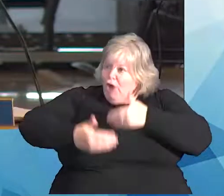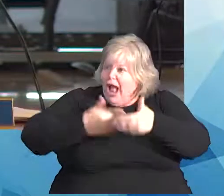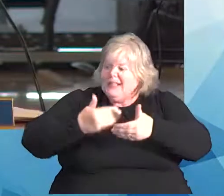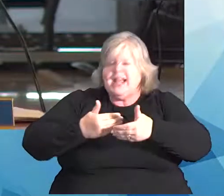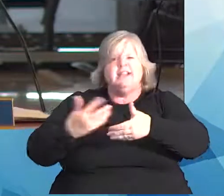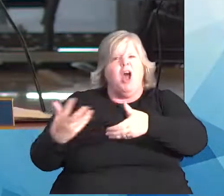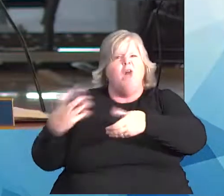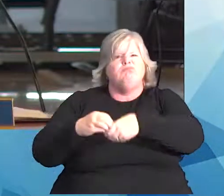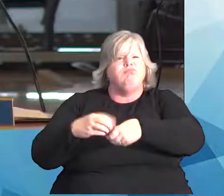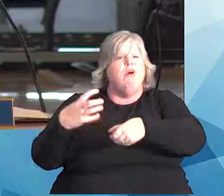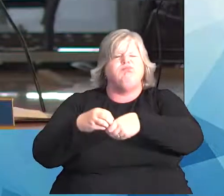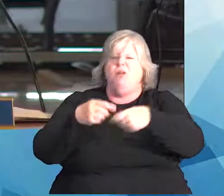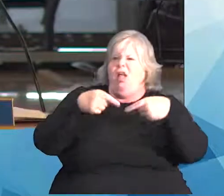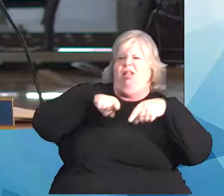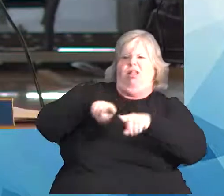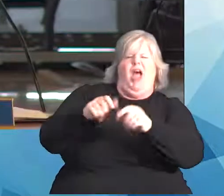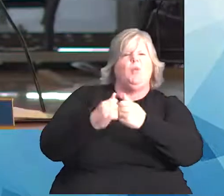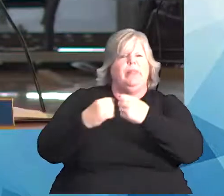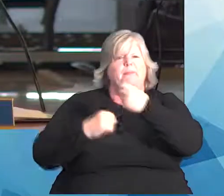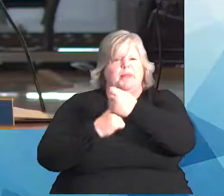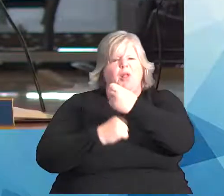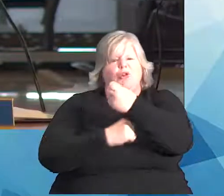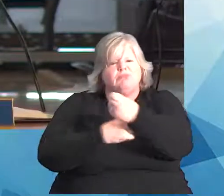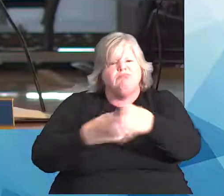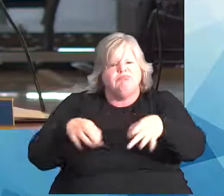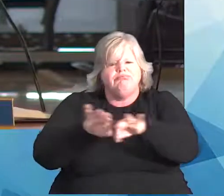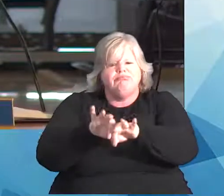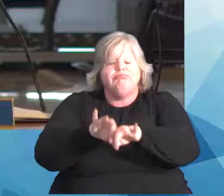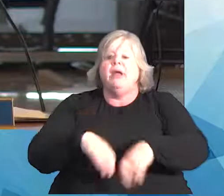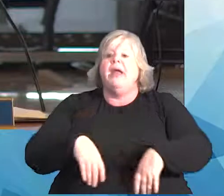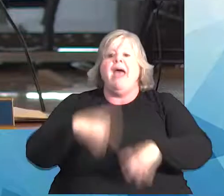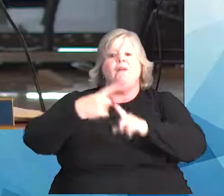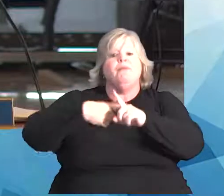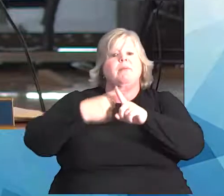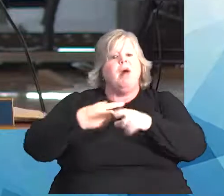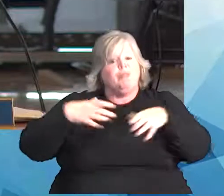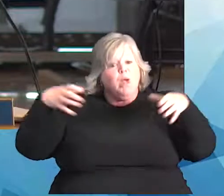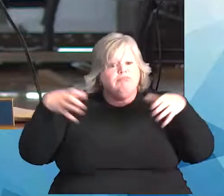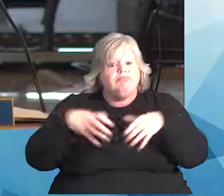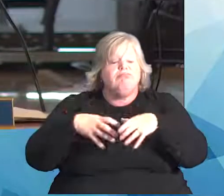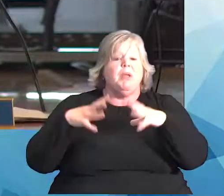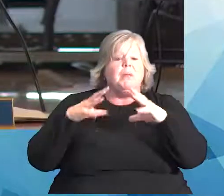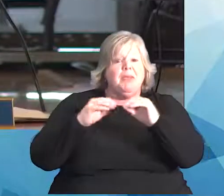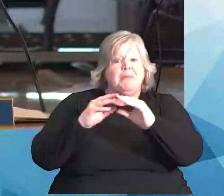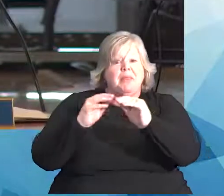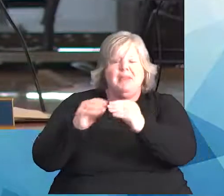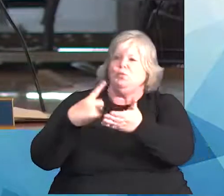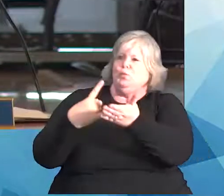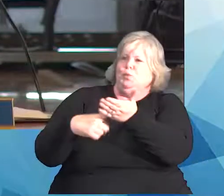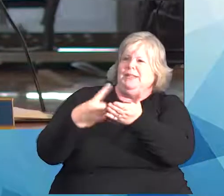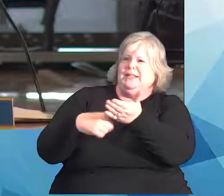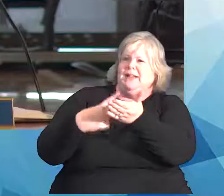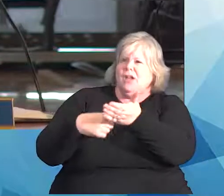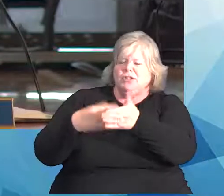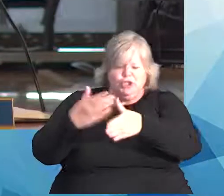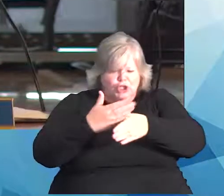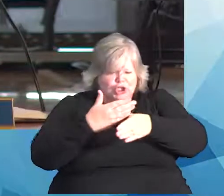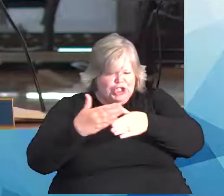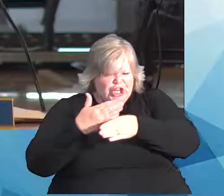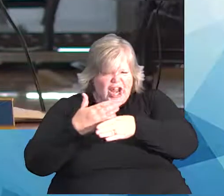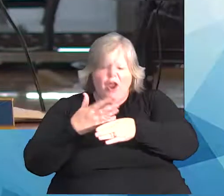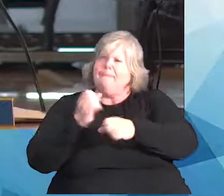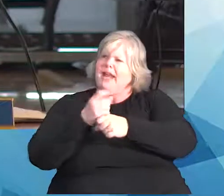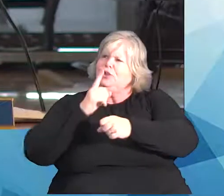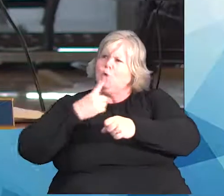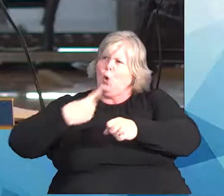We will meet monthly to discuss, share, and align the strategic plan. We decided